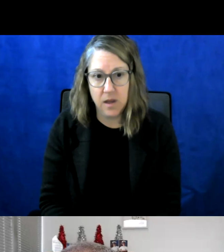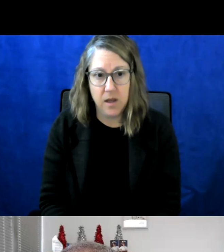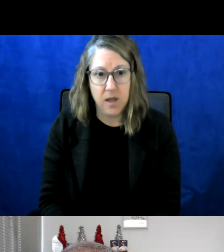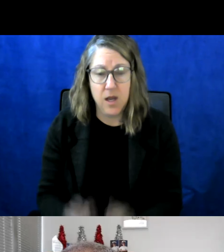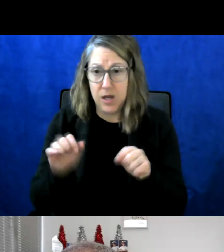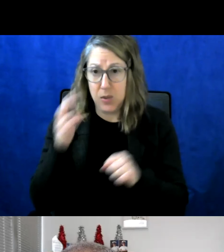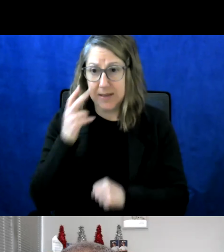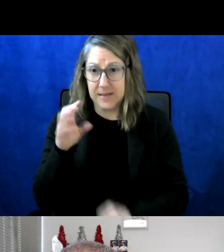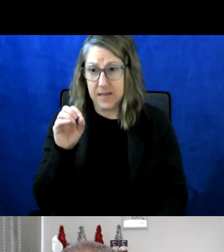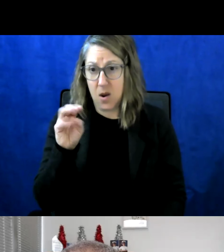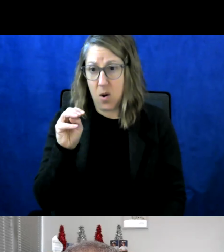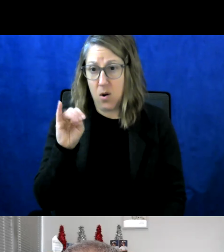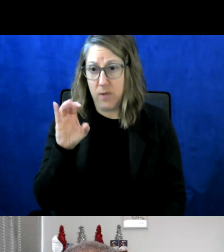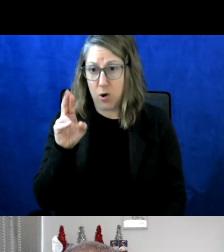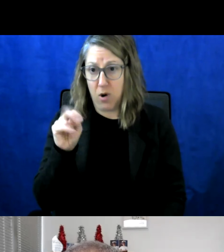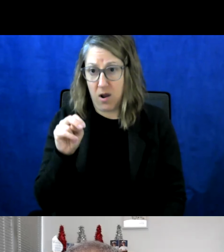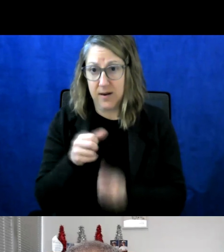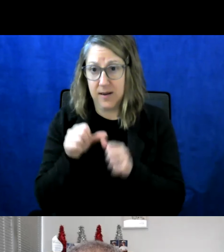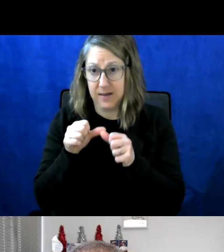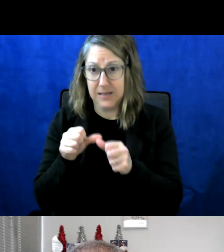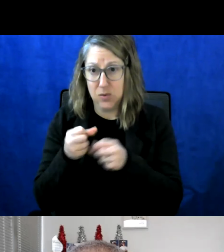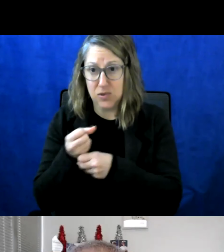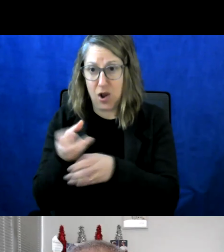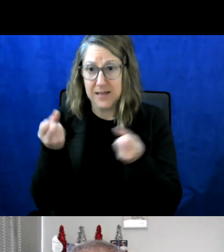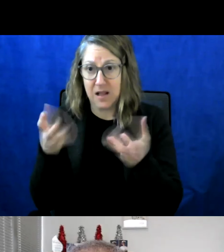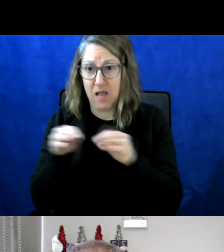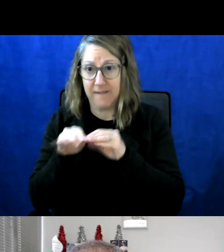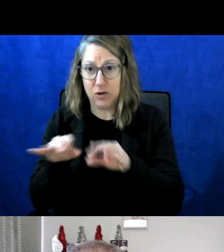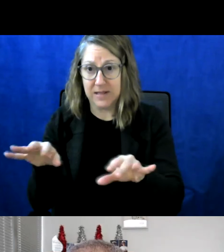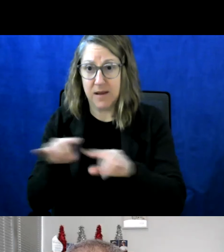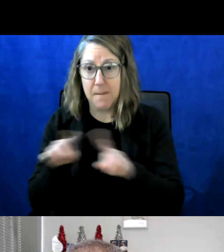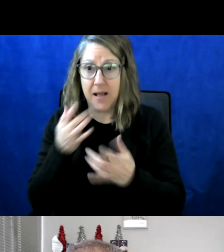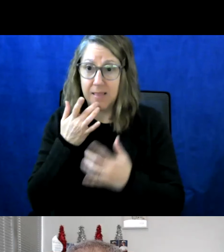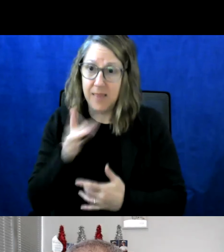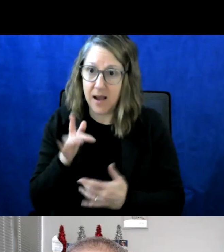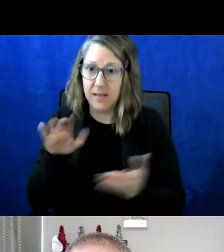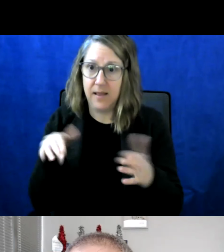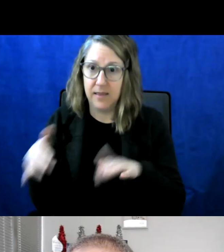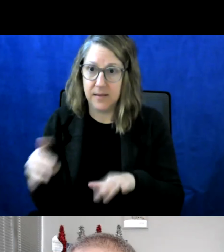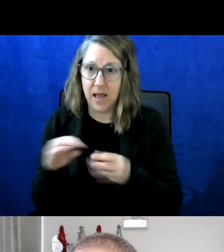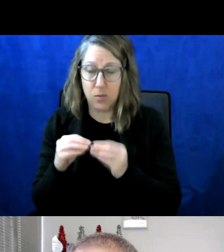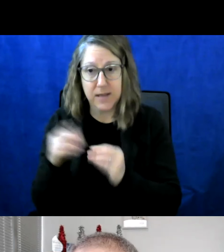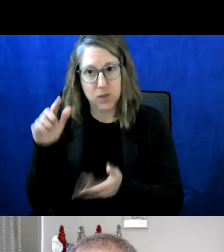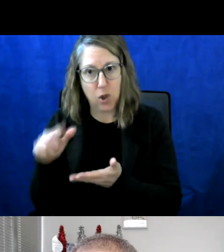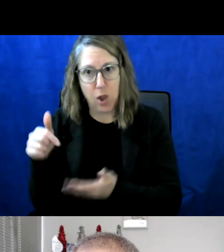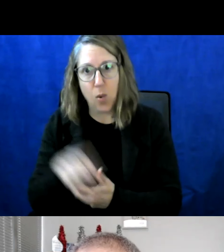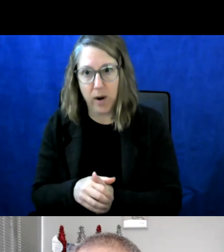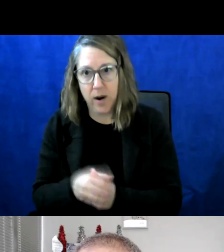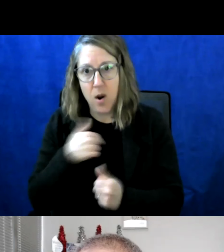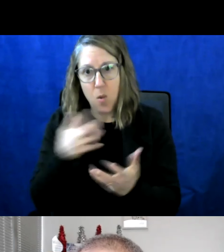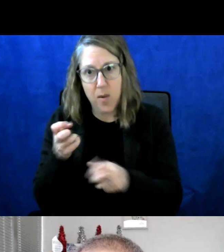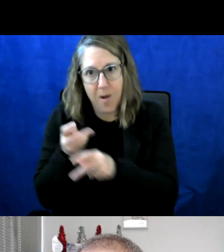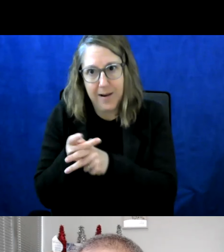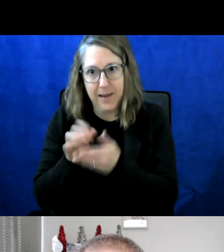Omicron continues to cause a lot of transmission, but fortunately the death rates are much lower. And we want to keep it this way. This